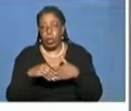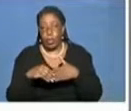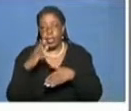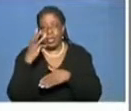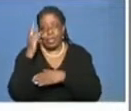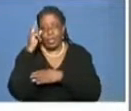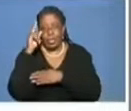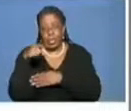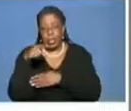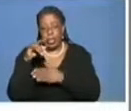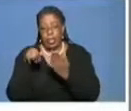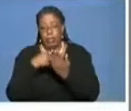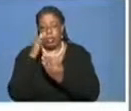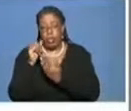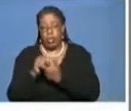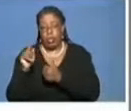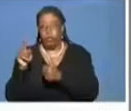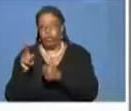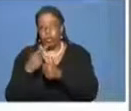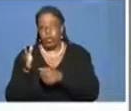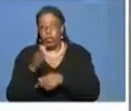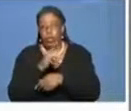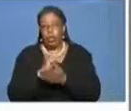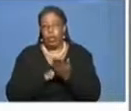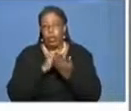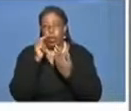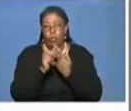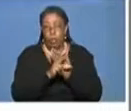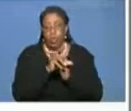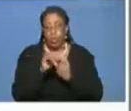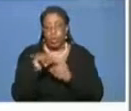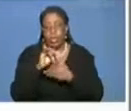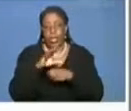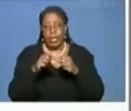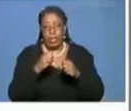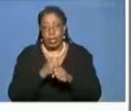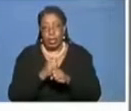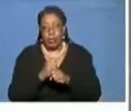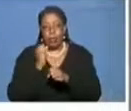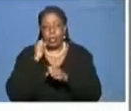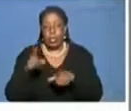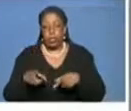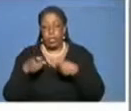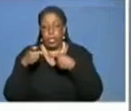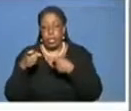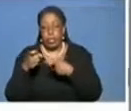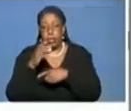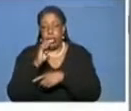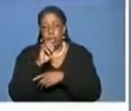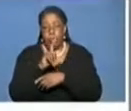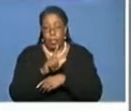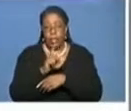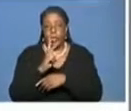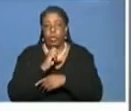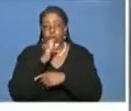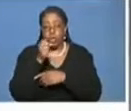$92,513.66 between January 1st and November 30th of that same year. She was granted bail with two sureties and has to